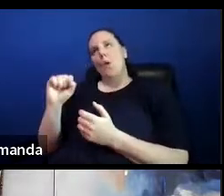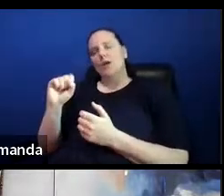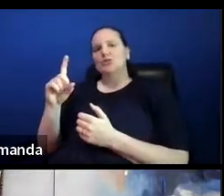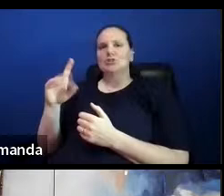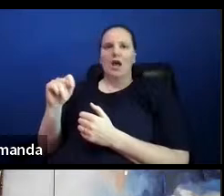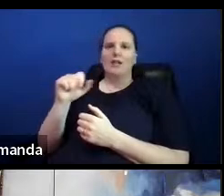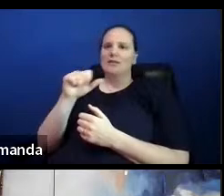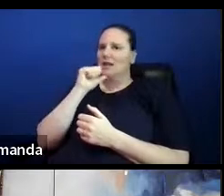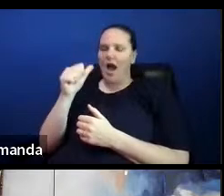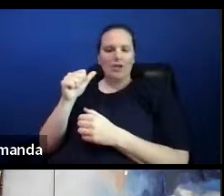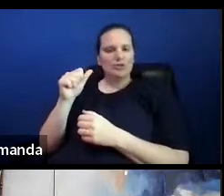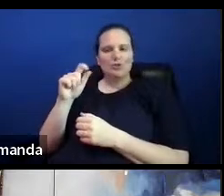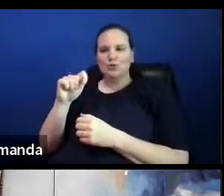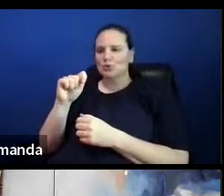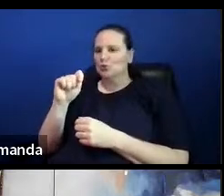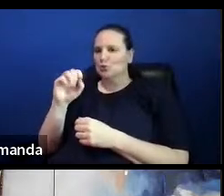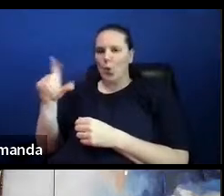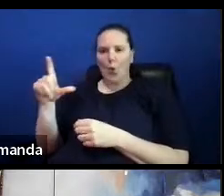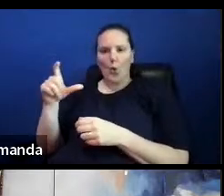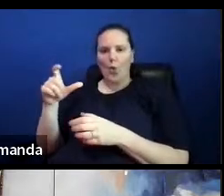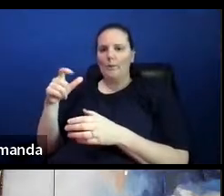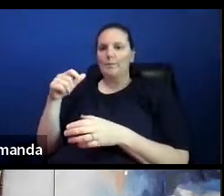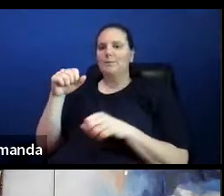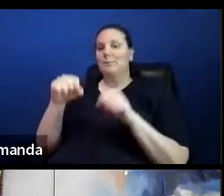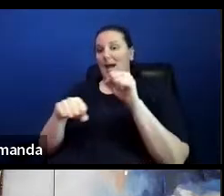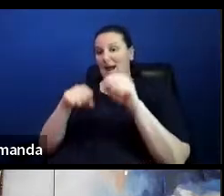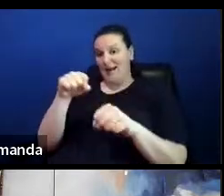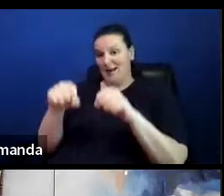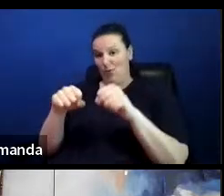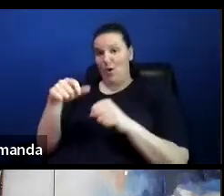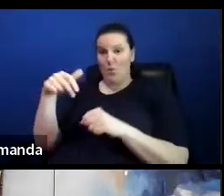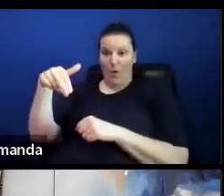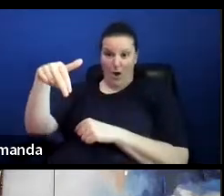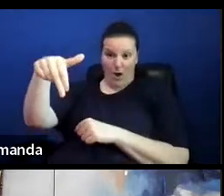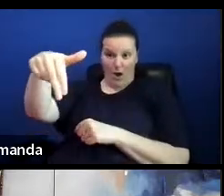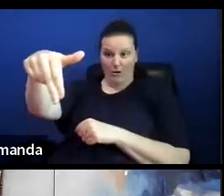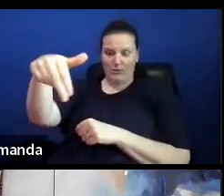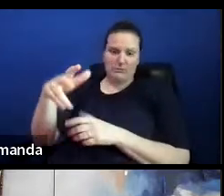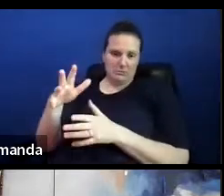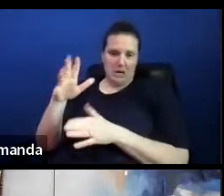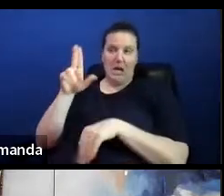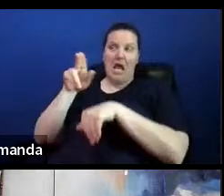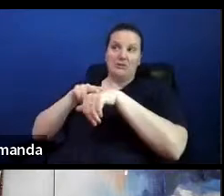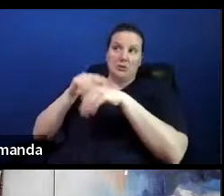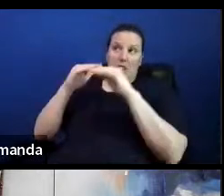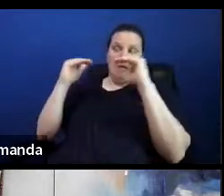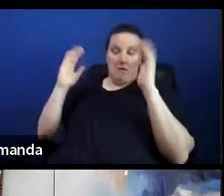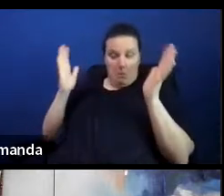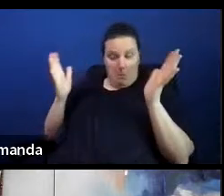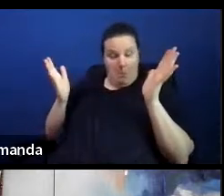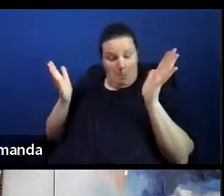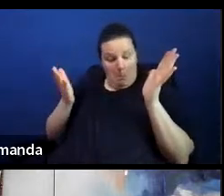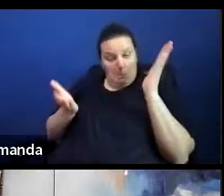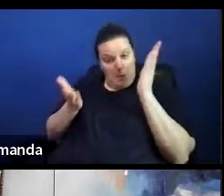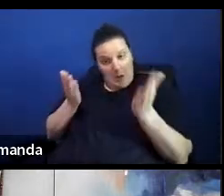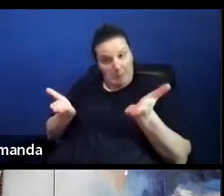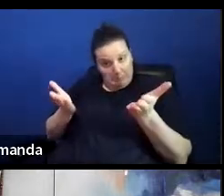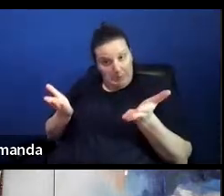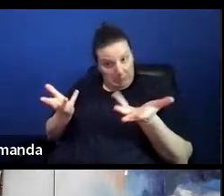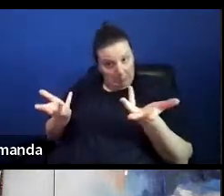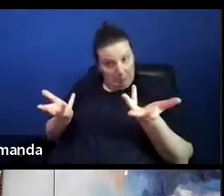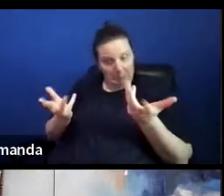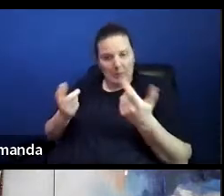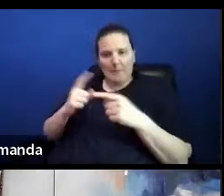not toll bikes and pedestrians. Nationally, maybe they do. I think the thought is